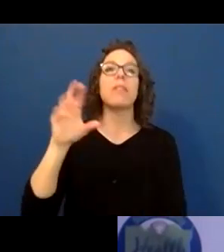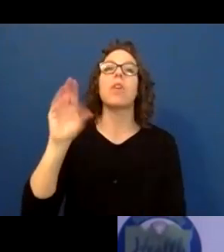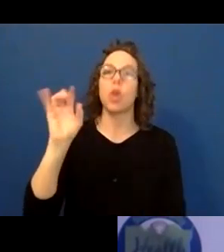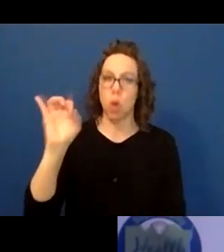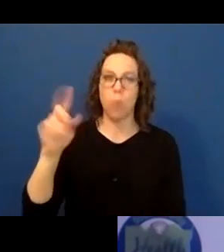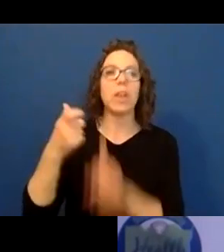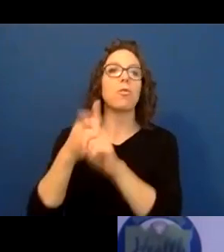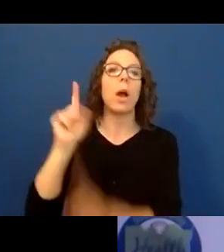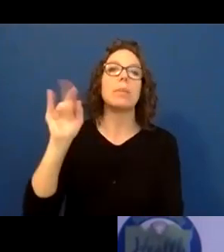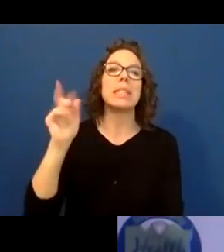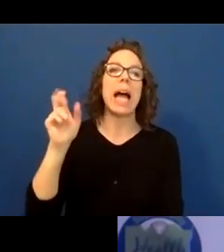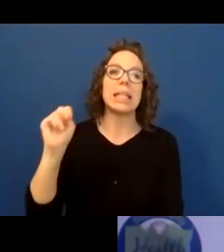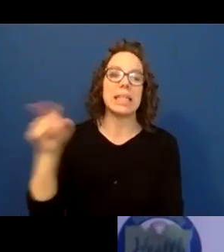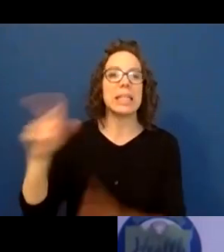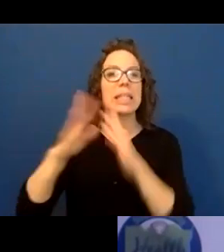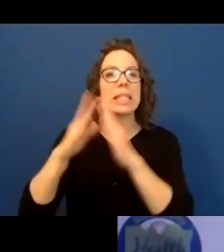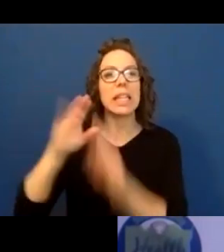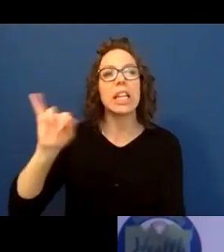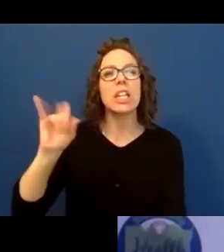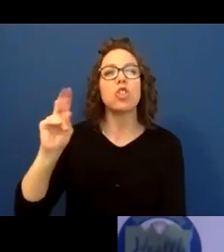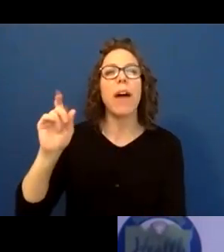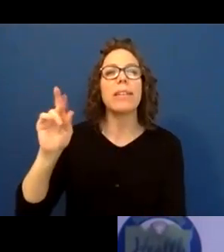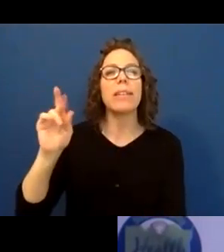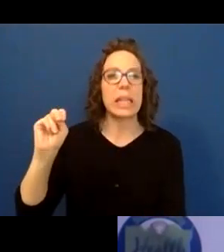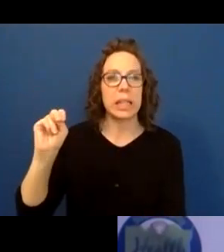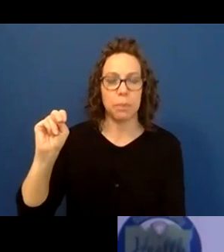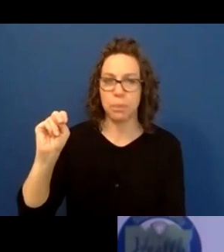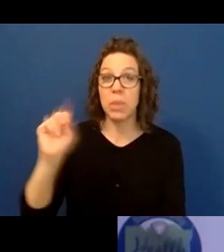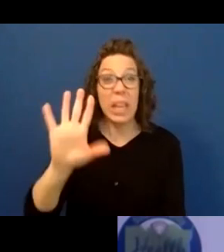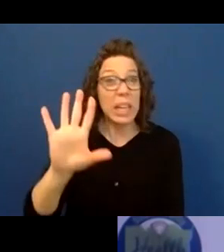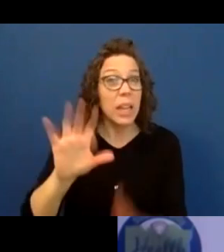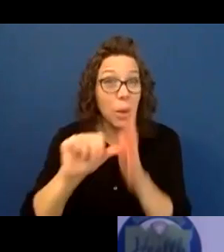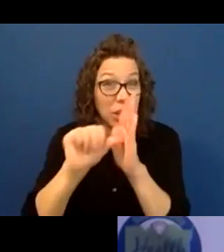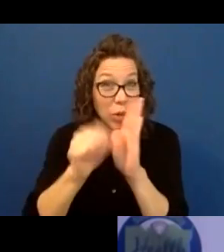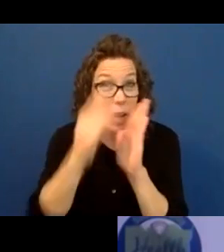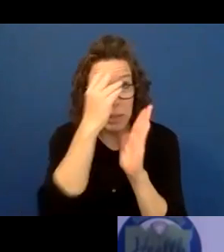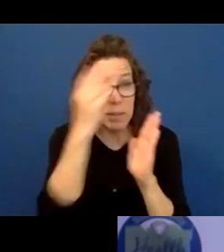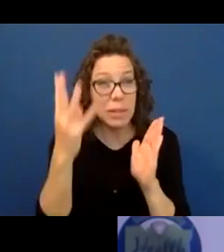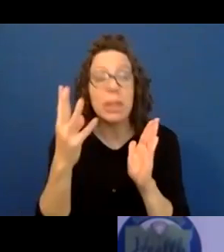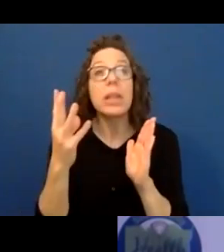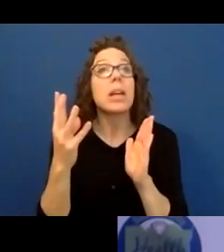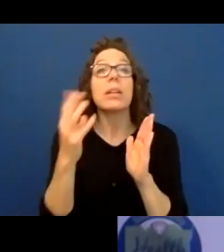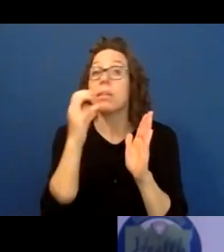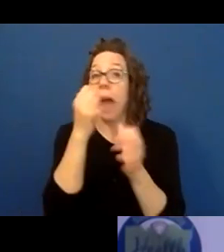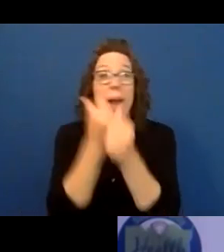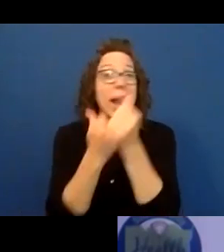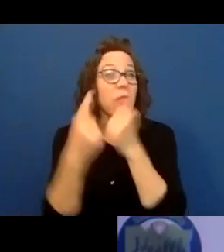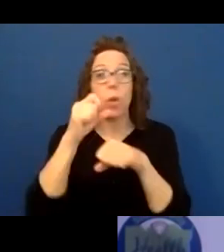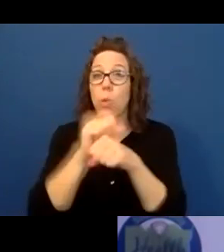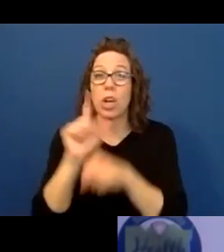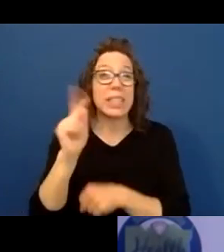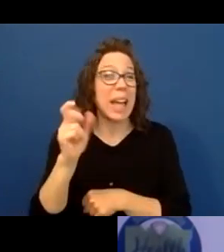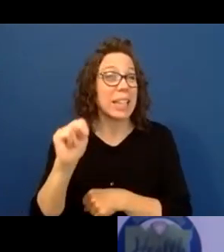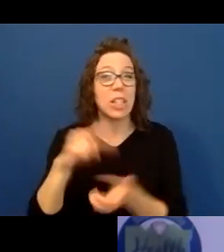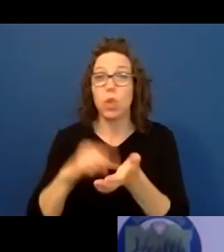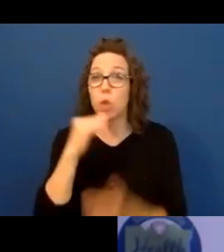the Tyson plant in Joslin. And again, I would just stress to everyone that not everybody works at Tyson or a